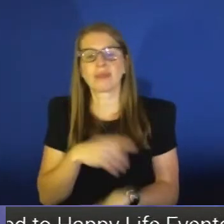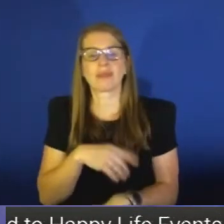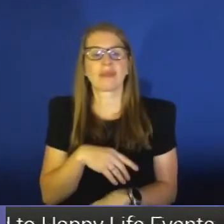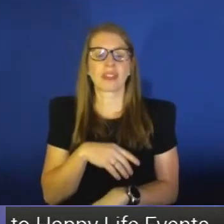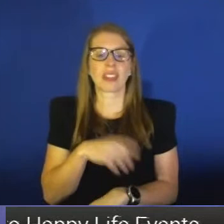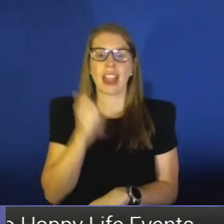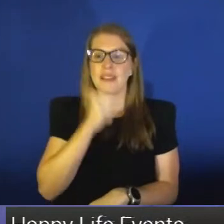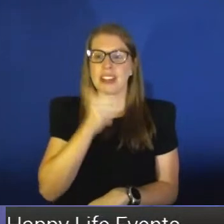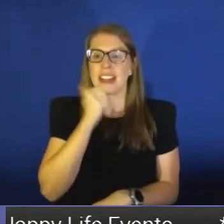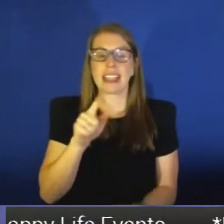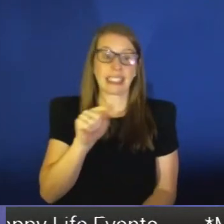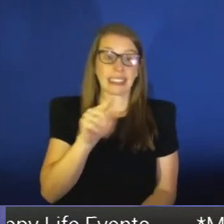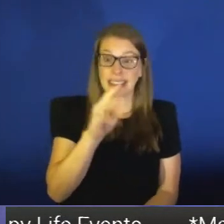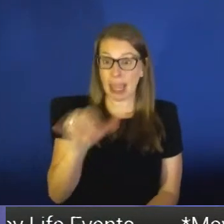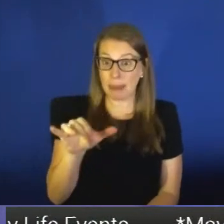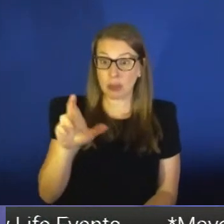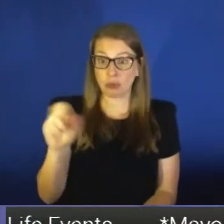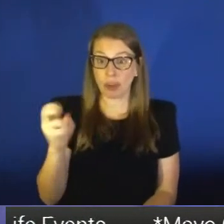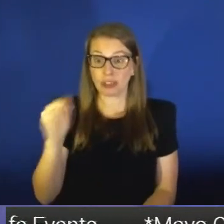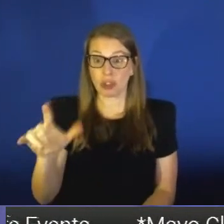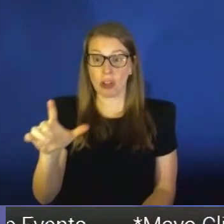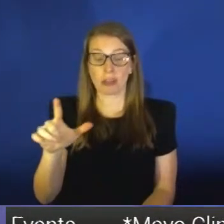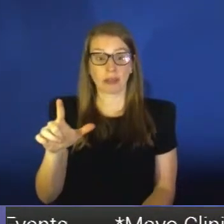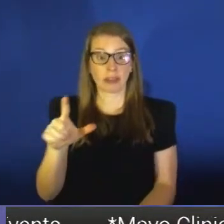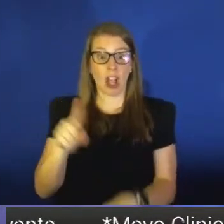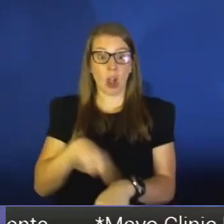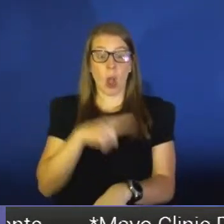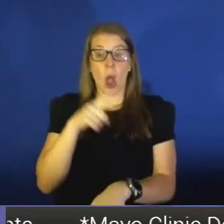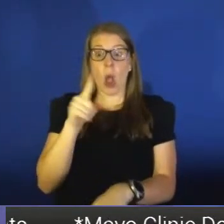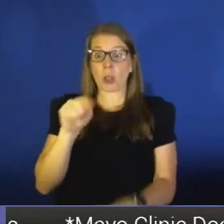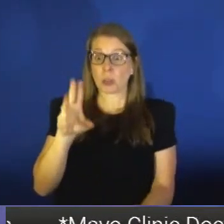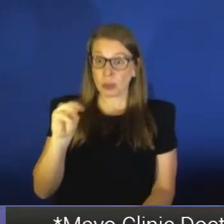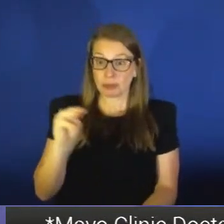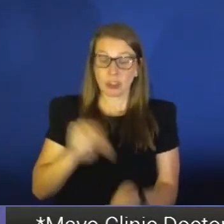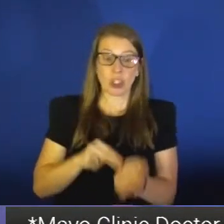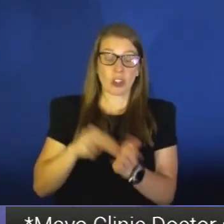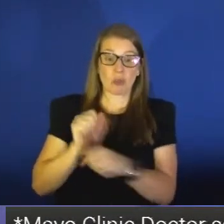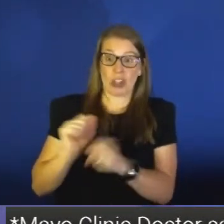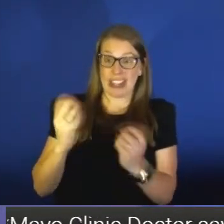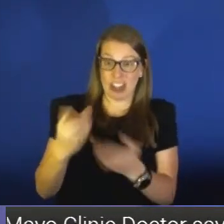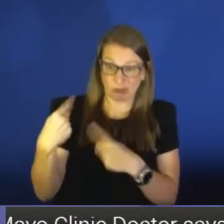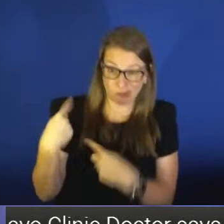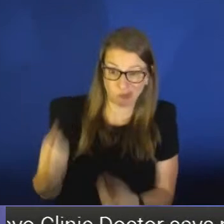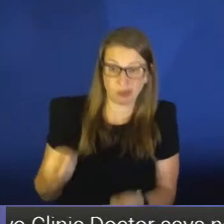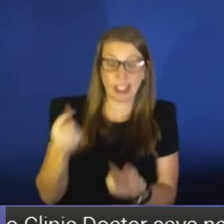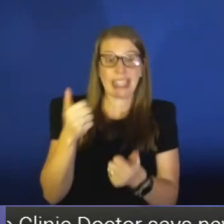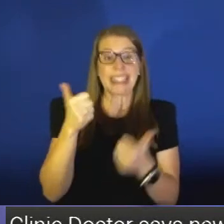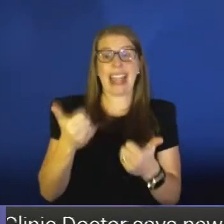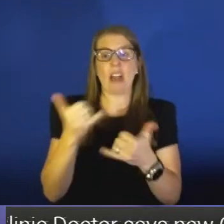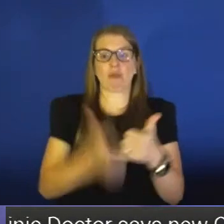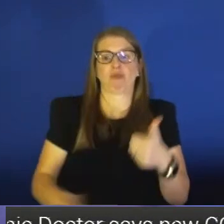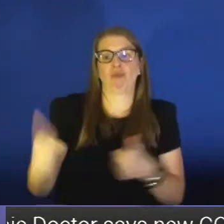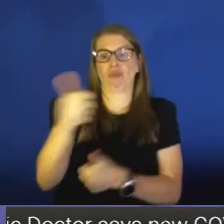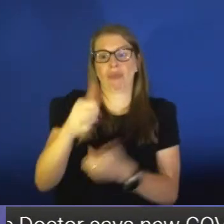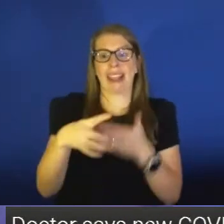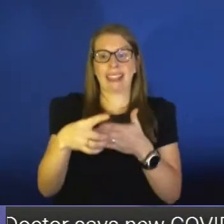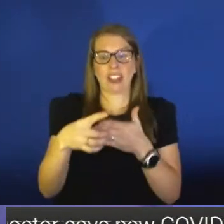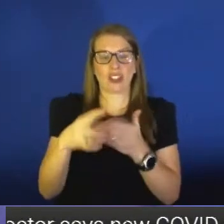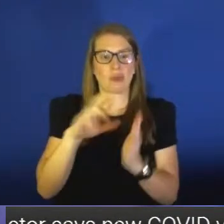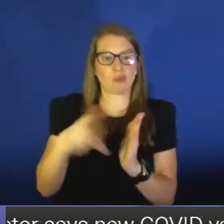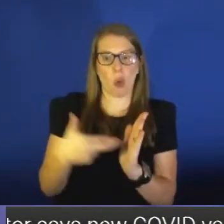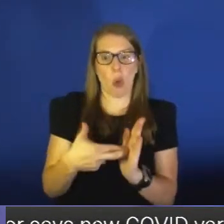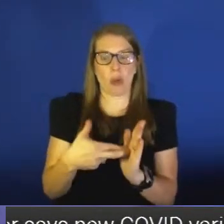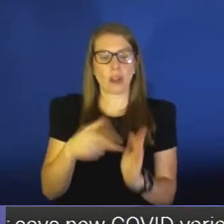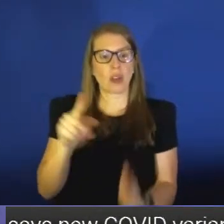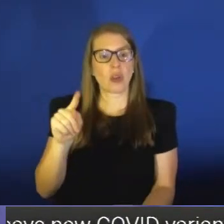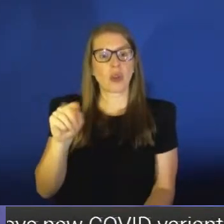Rachel, you both long-term nurses here at the health system. You're now in leadership roles, but just quickly, Rachel, tell me what inspired